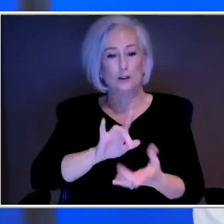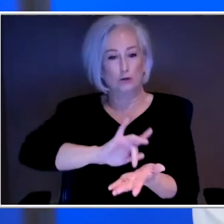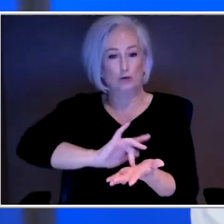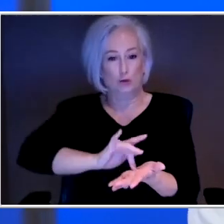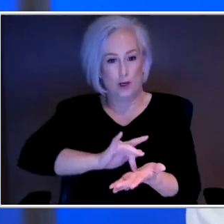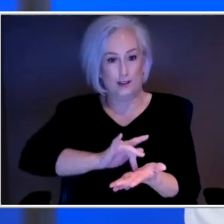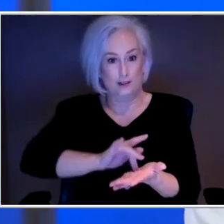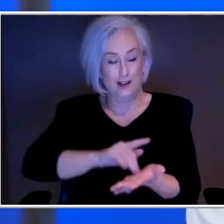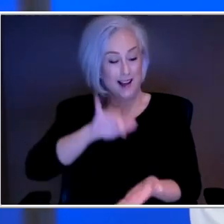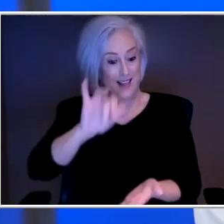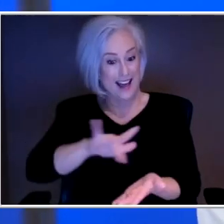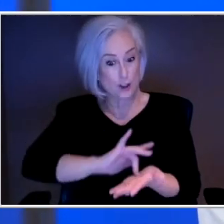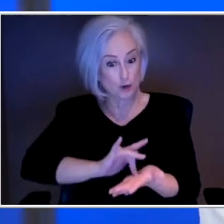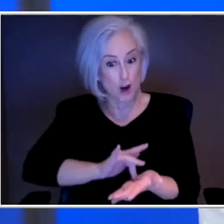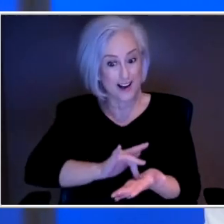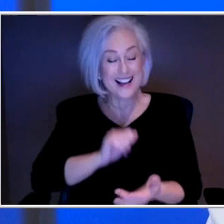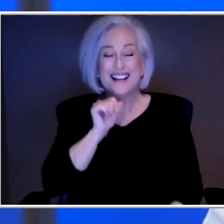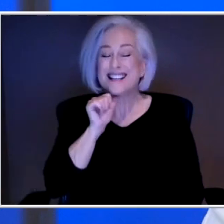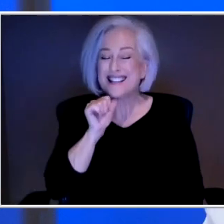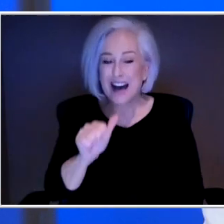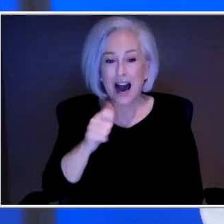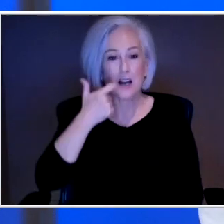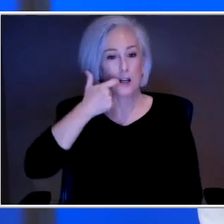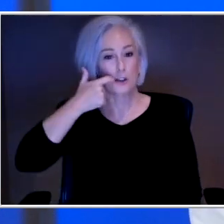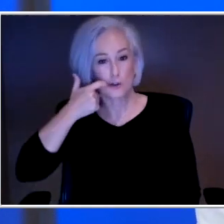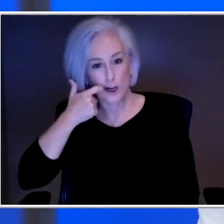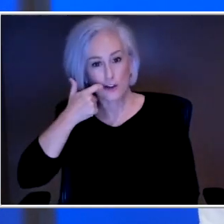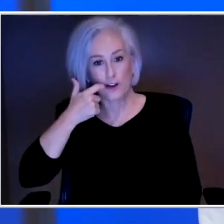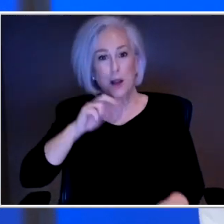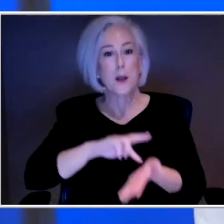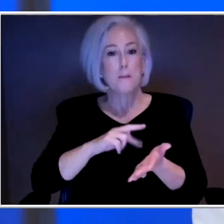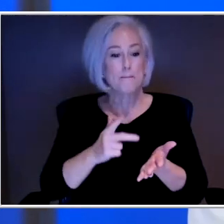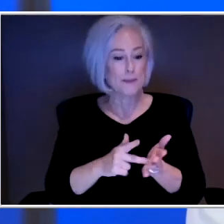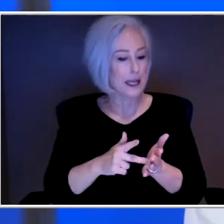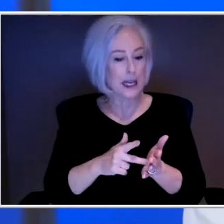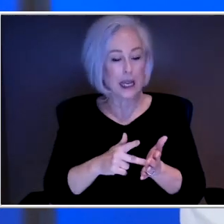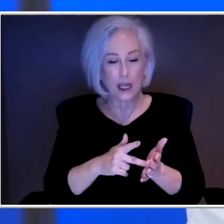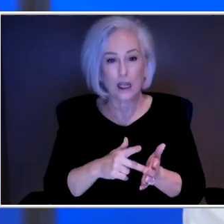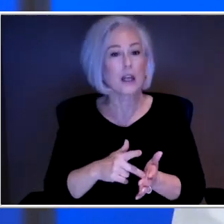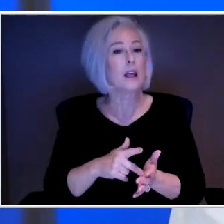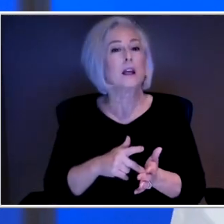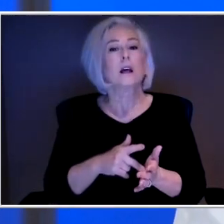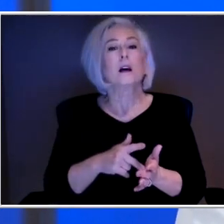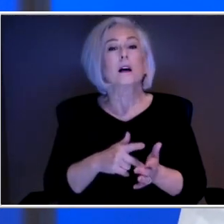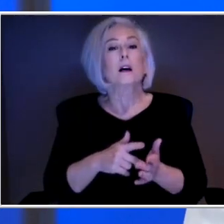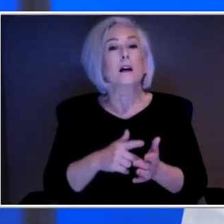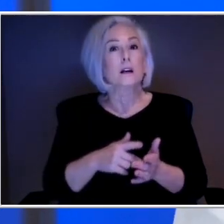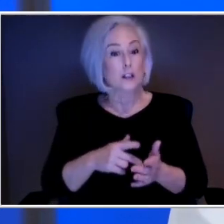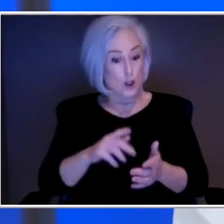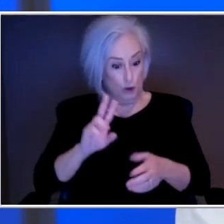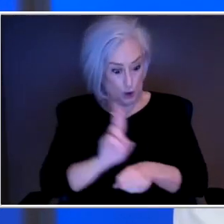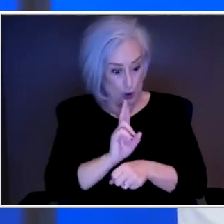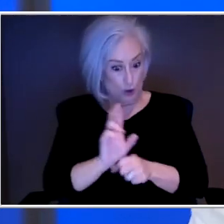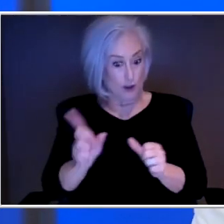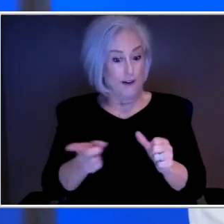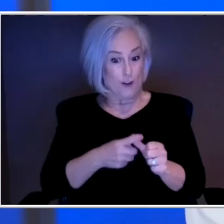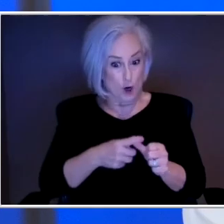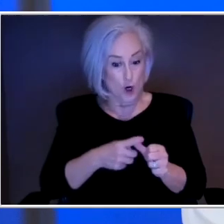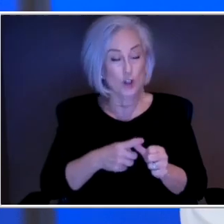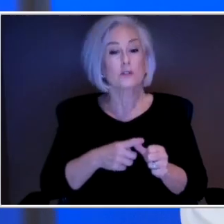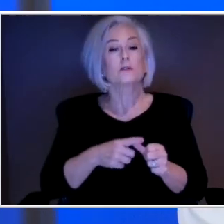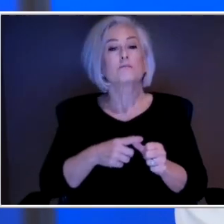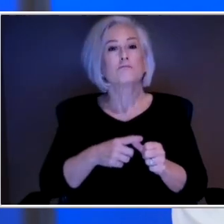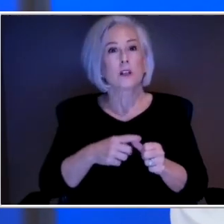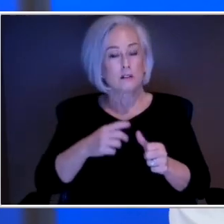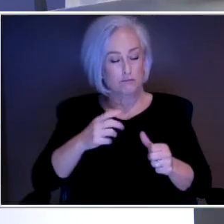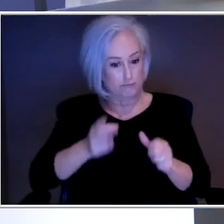addictive. They're actually anti-addictive, so the more you take the drugs, the lower the response you get, and eventually you get no response. But they are abusable if you take them in the wrong environment or the wrong